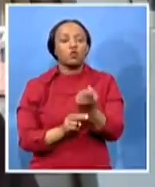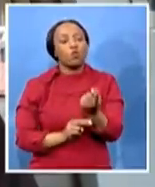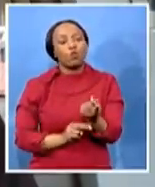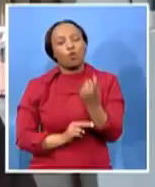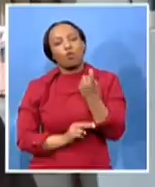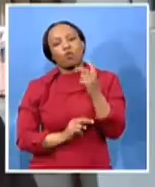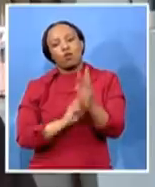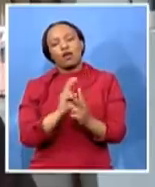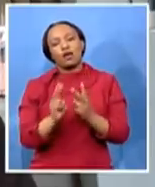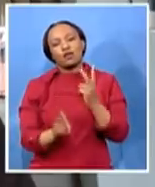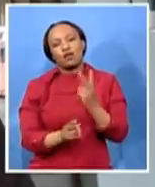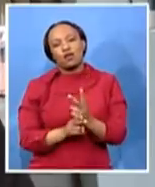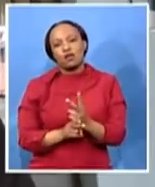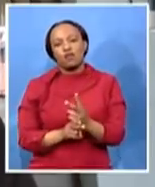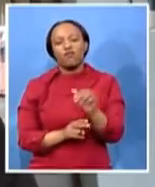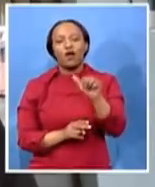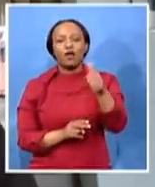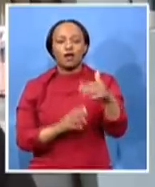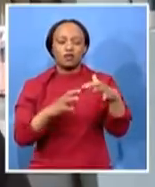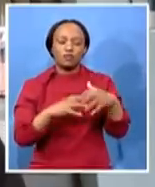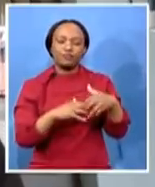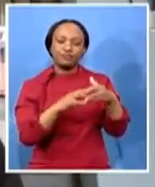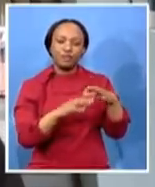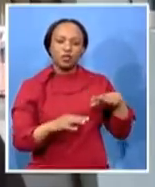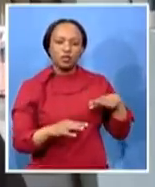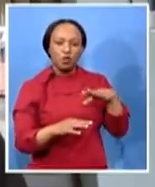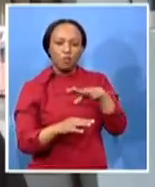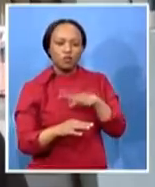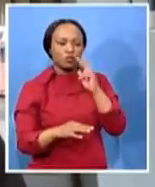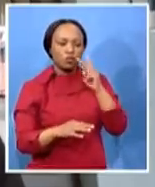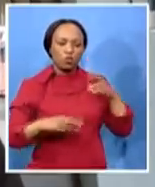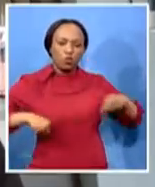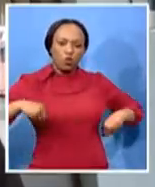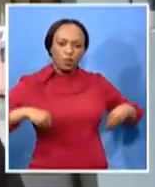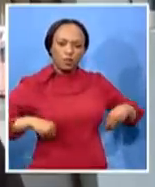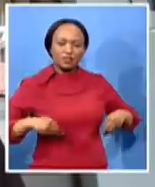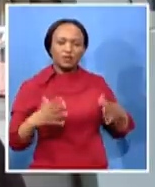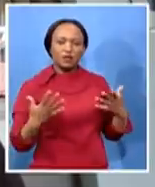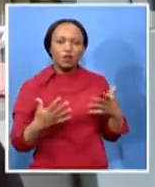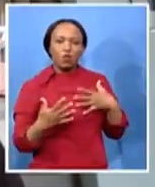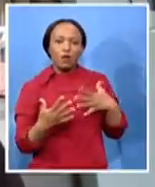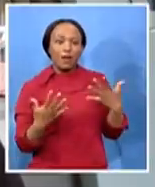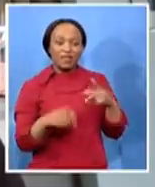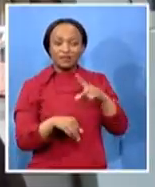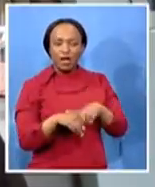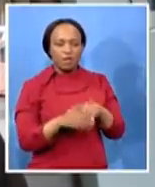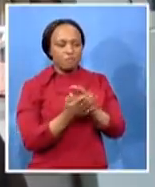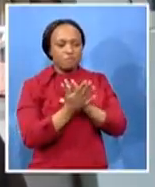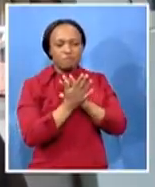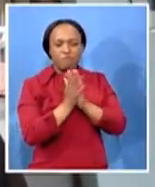commission to look at the corruption that shall have gone with the infrastructure budget. The president must just be courageous enough to